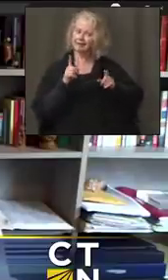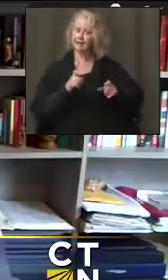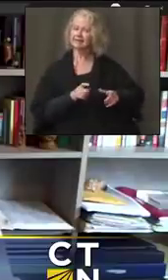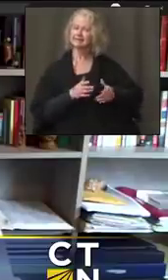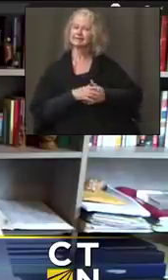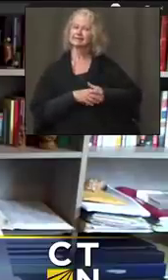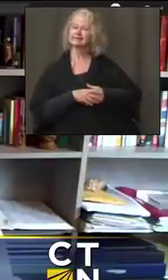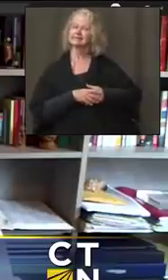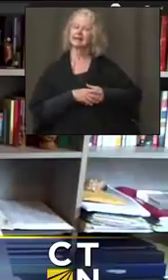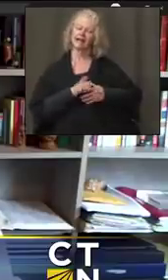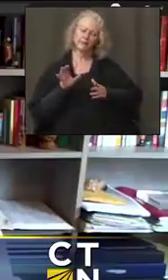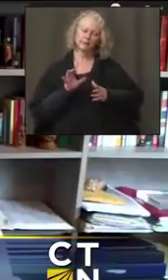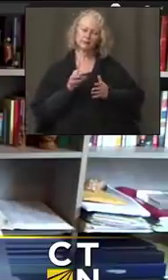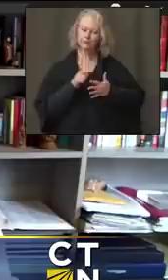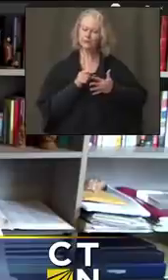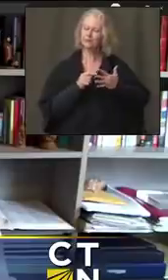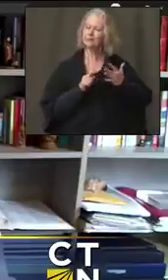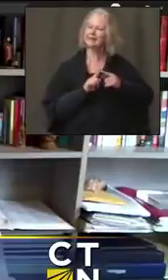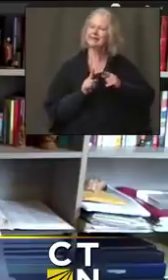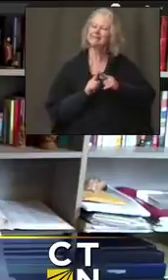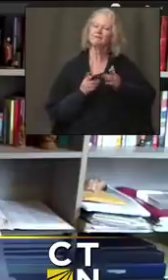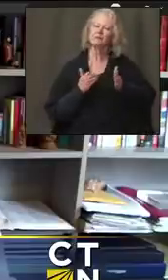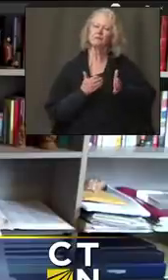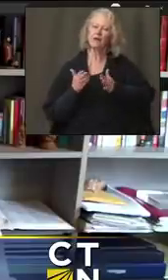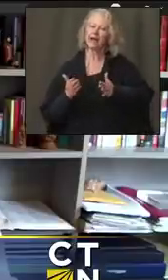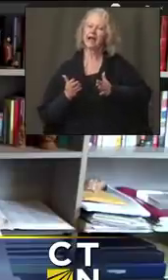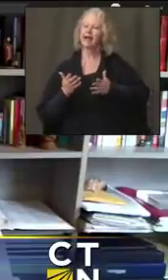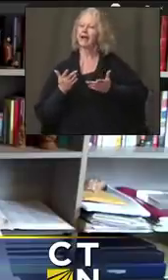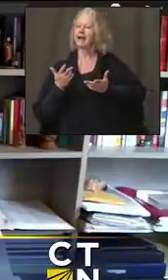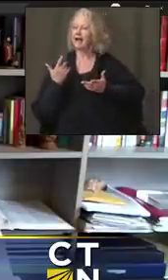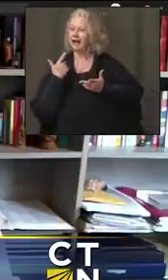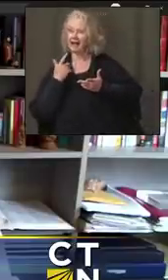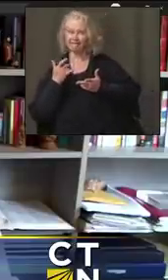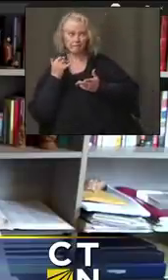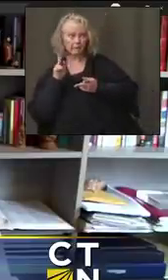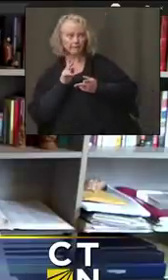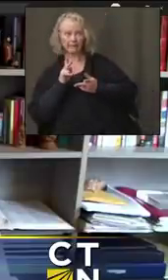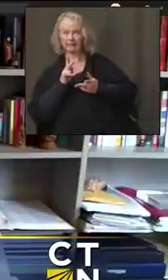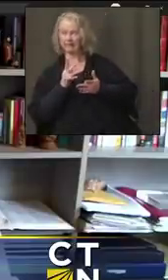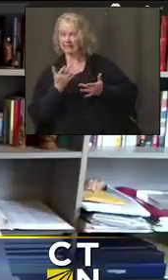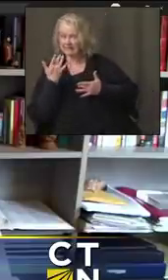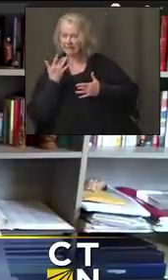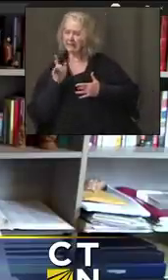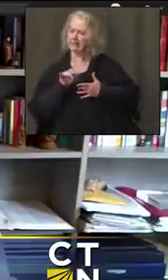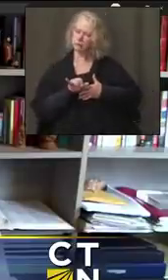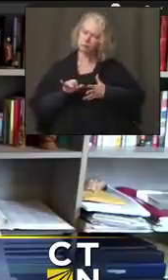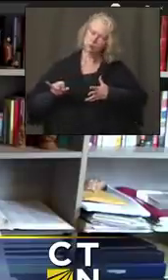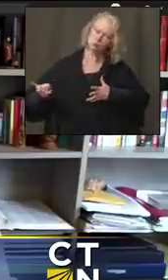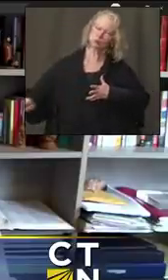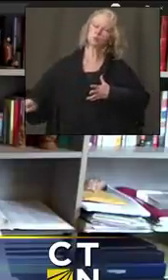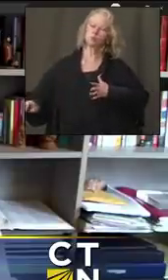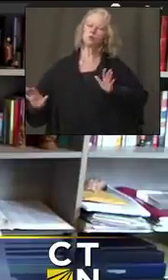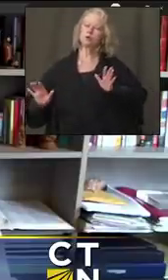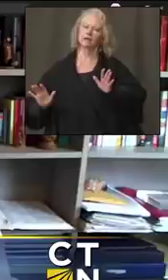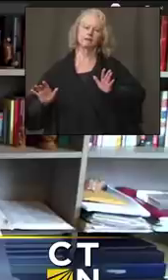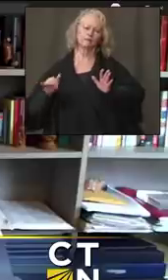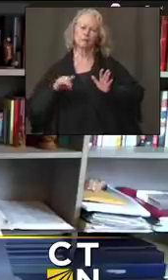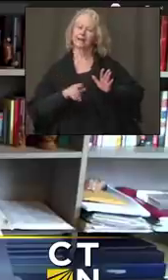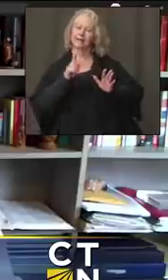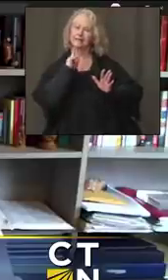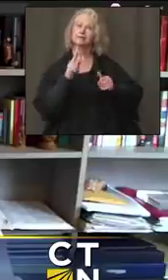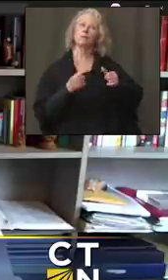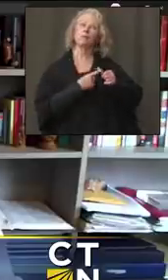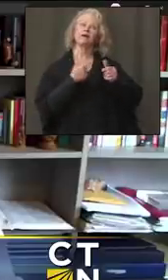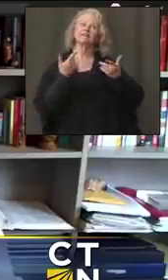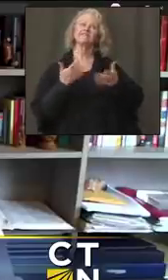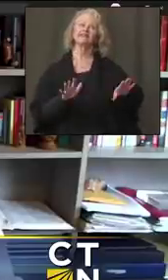the interventions that for quarantine and isolation, and that's going throughout. So this is not going to be a one-step deal.